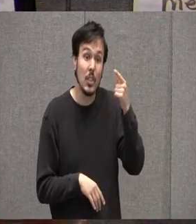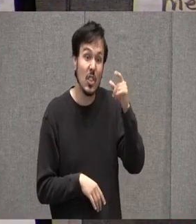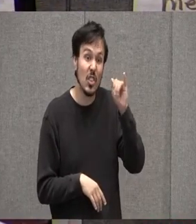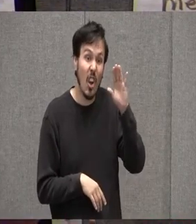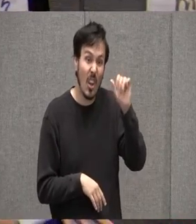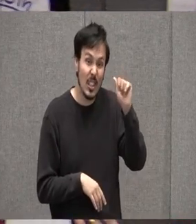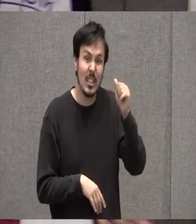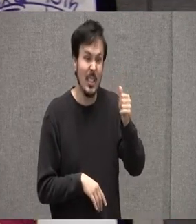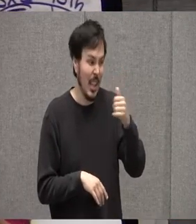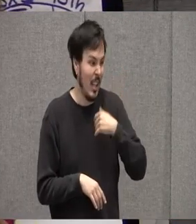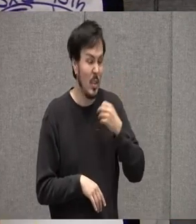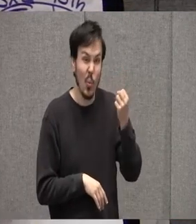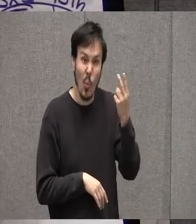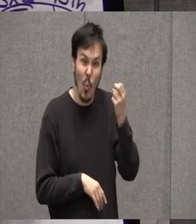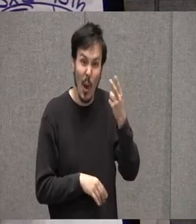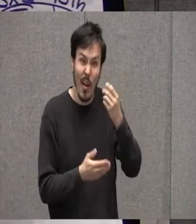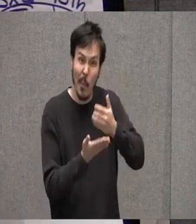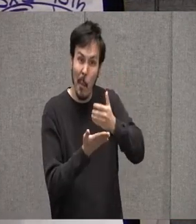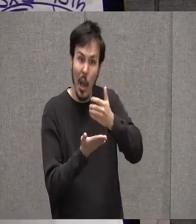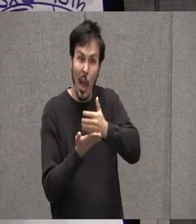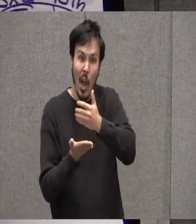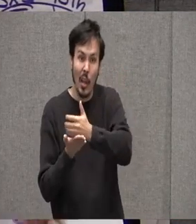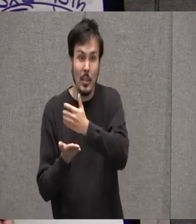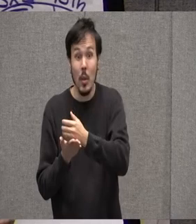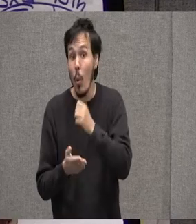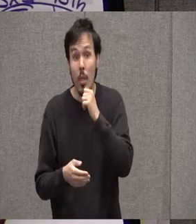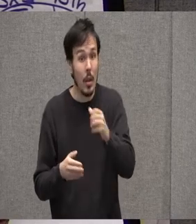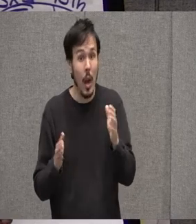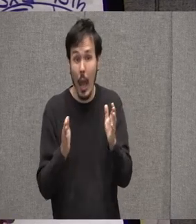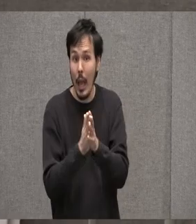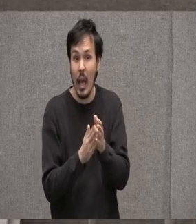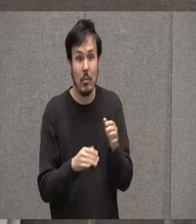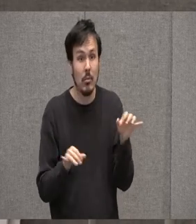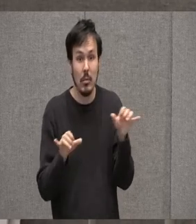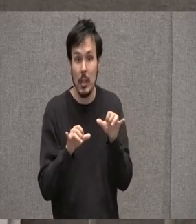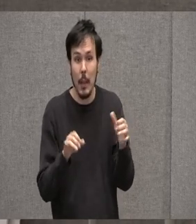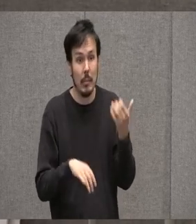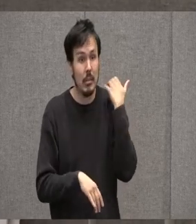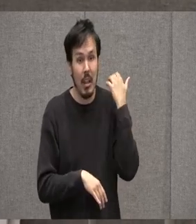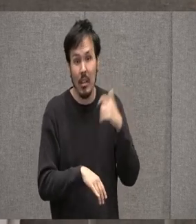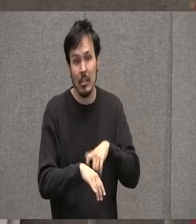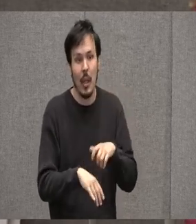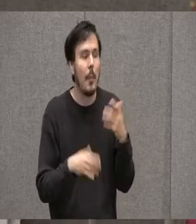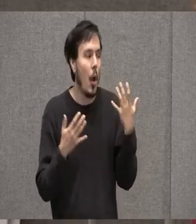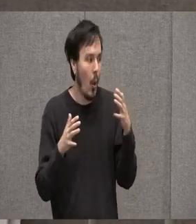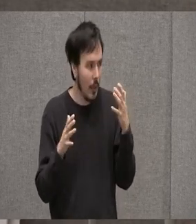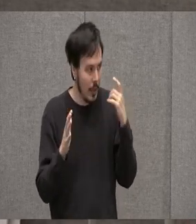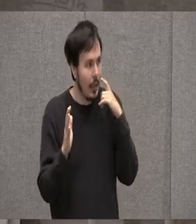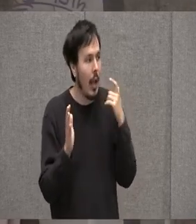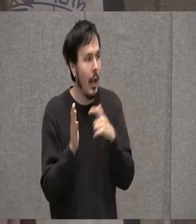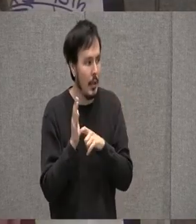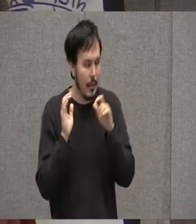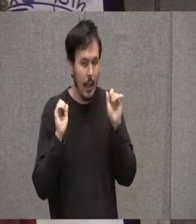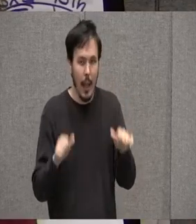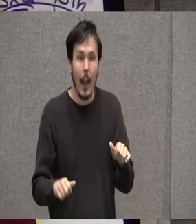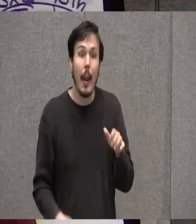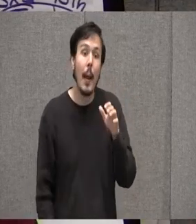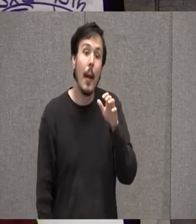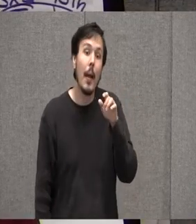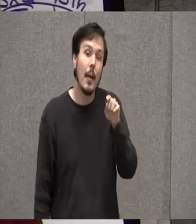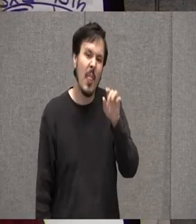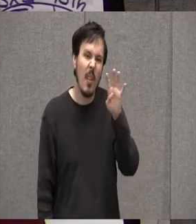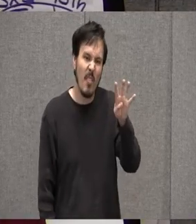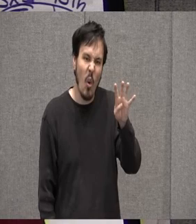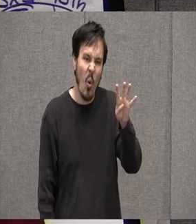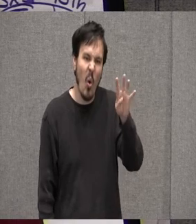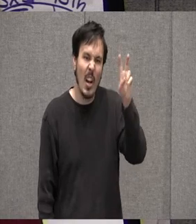12 pots. Oh, they're not asking the same thing we did last time. I can already tell. That are 4 inches